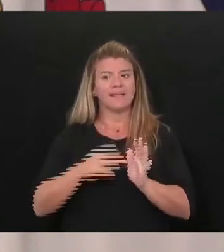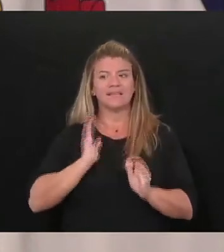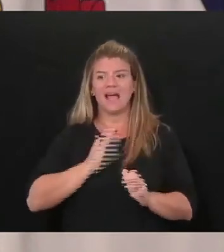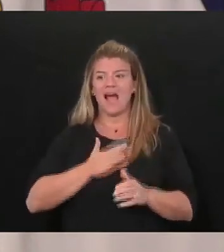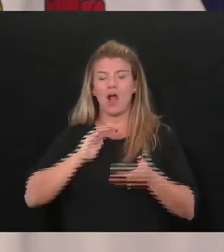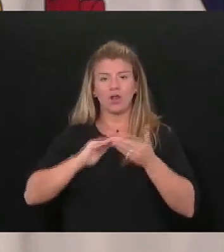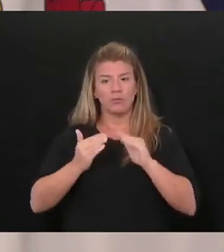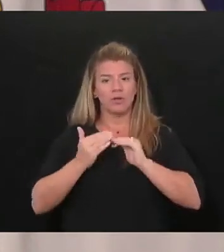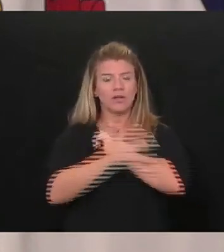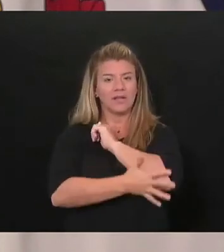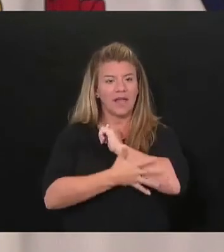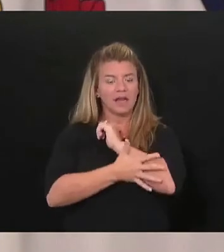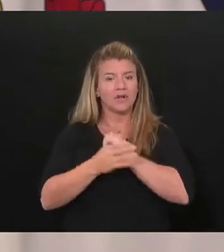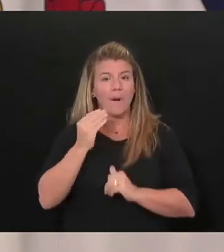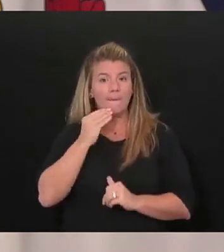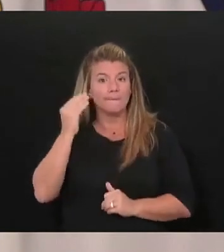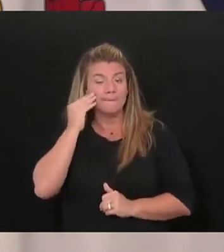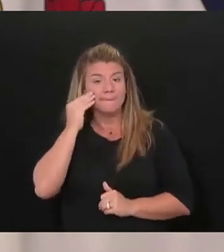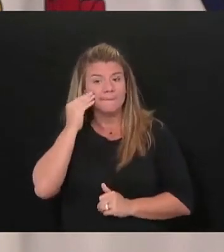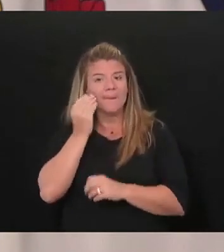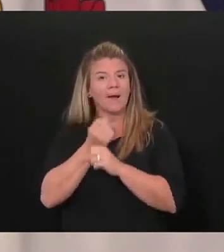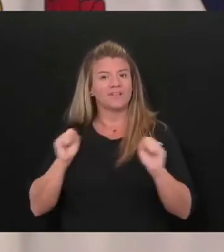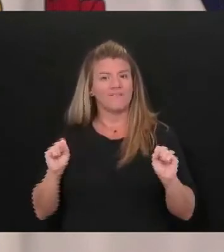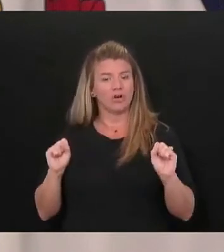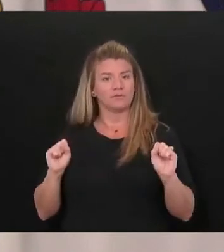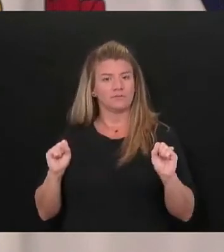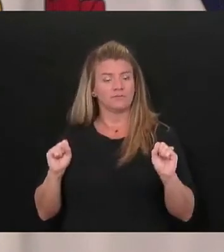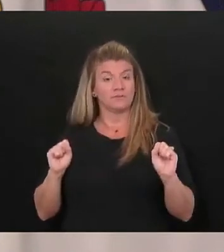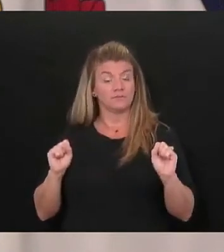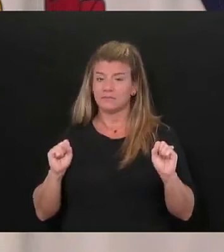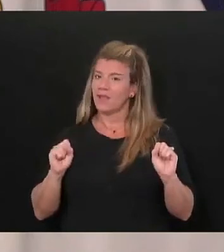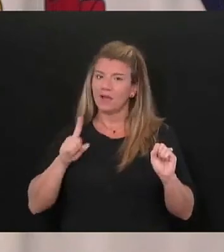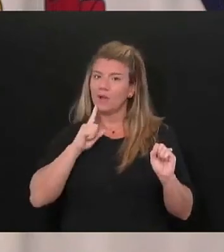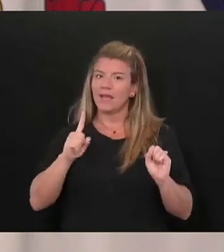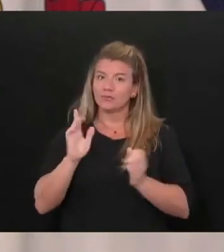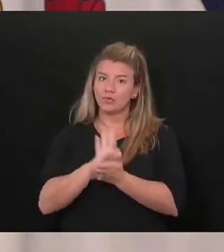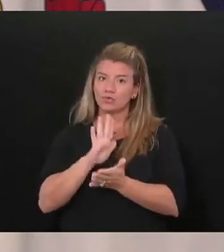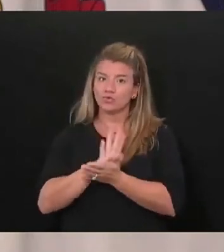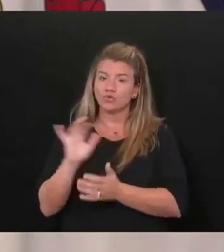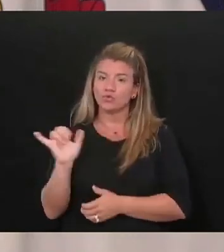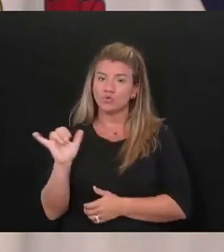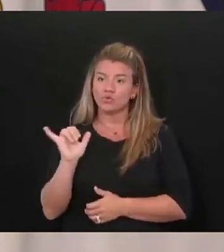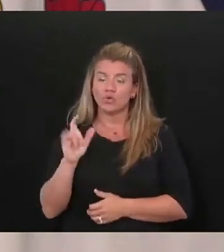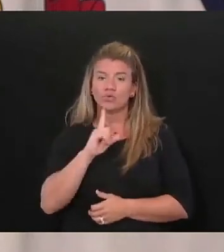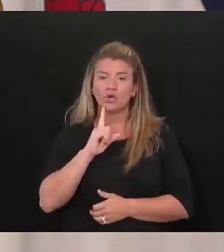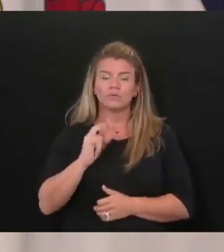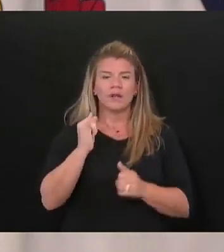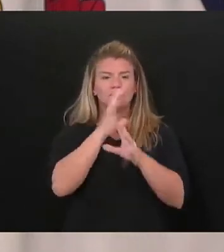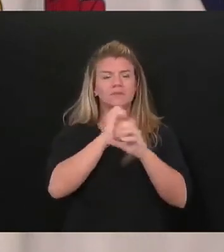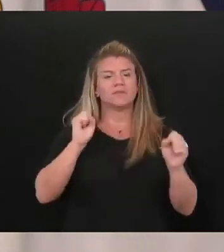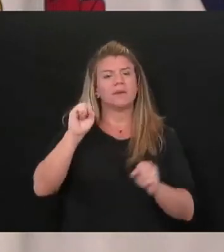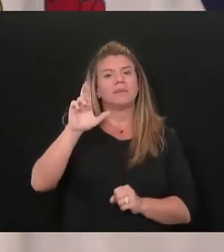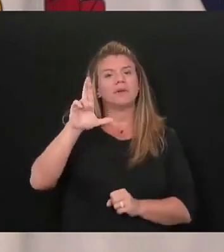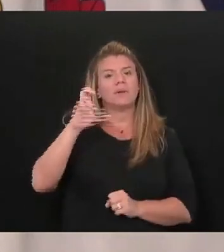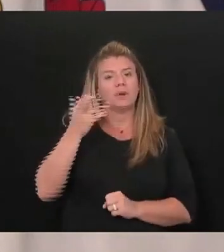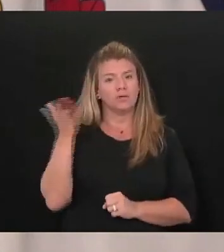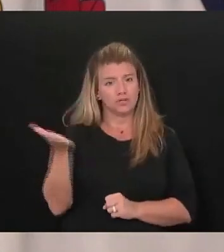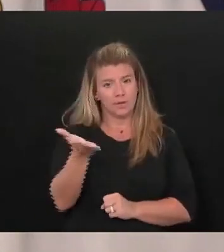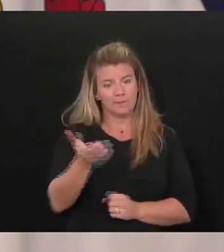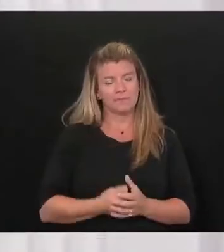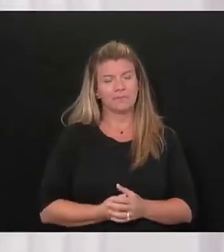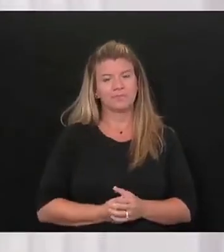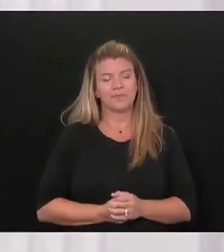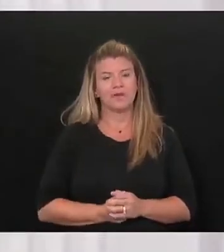communities, counties, and our homes safer, and especially our schools. So Superintendent Birch, maybe you could jump in there too.